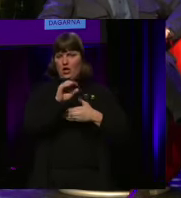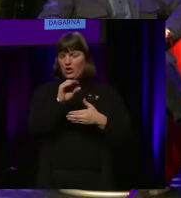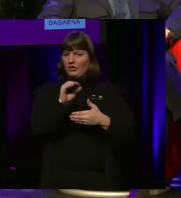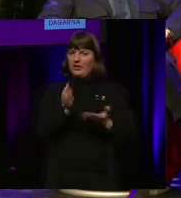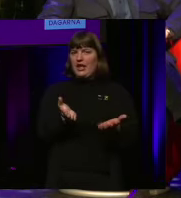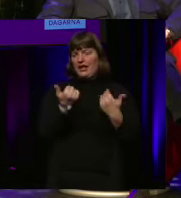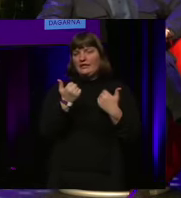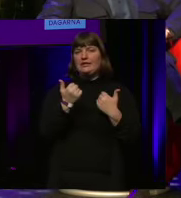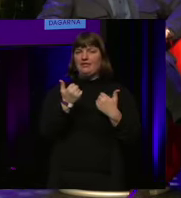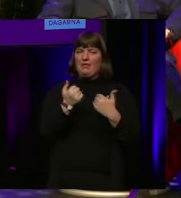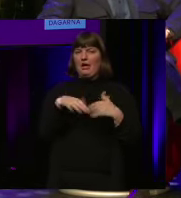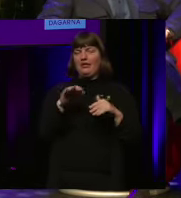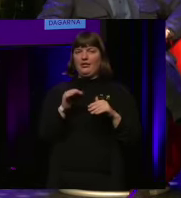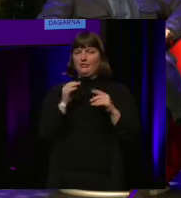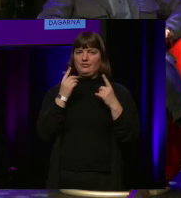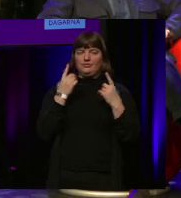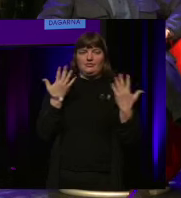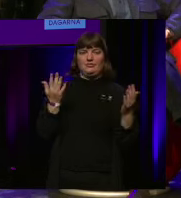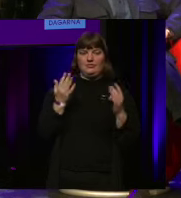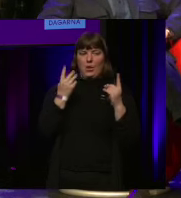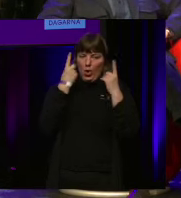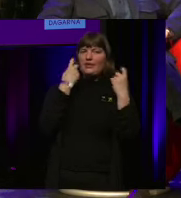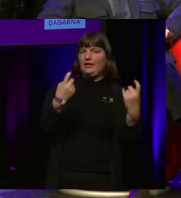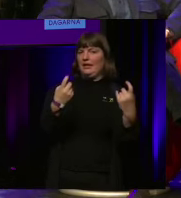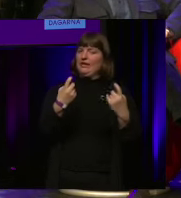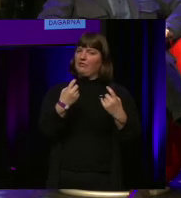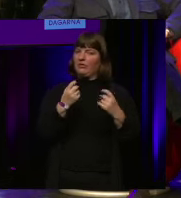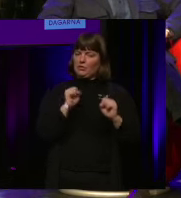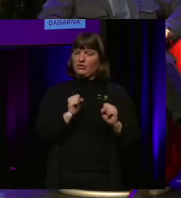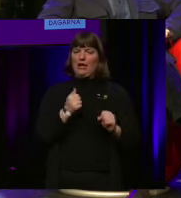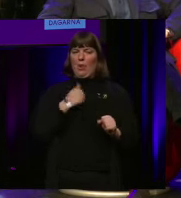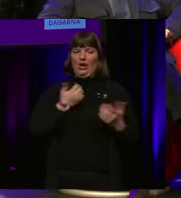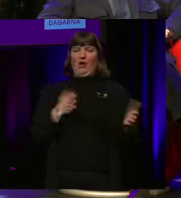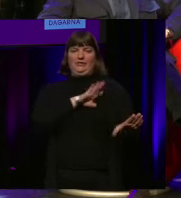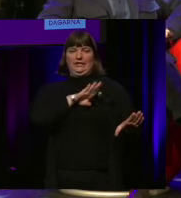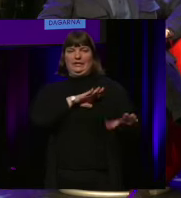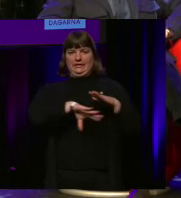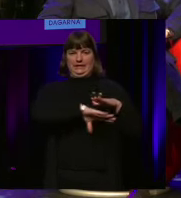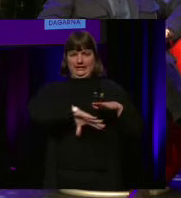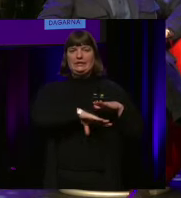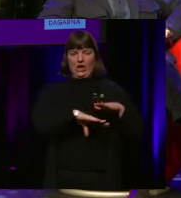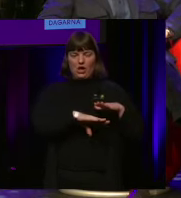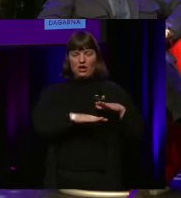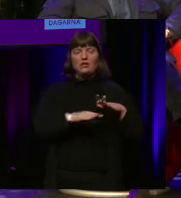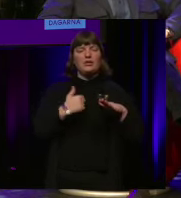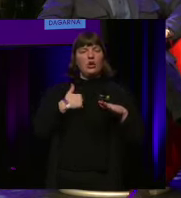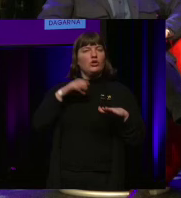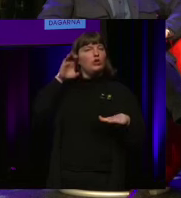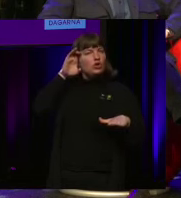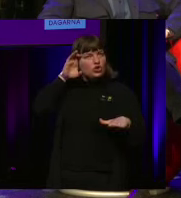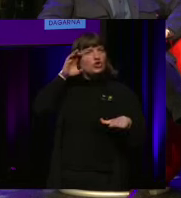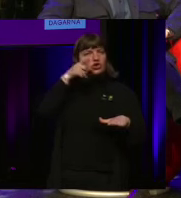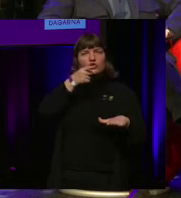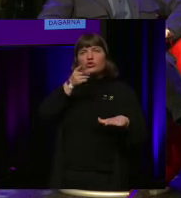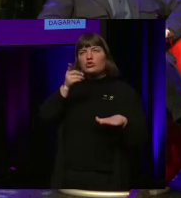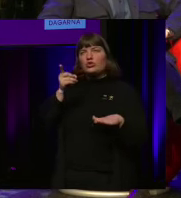becomes conservative. That it becomes all about preserving what is. But I think what I hear all of you saying is that we should